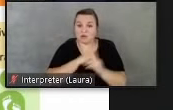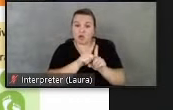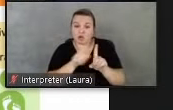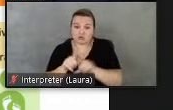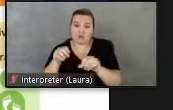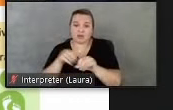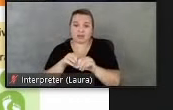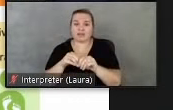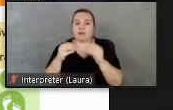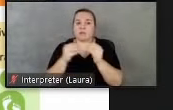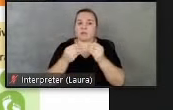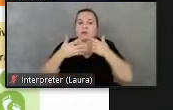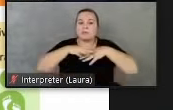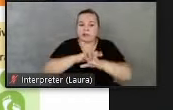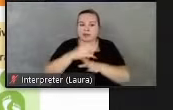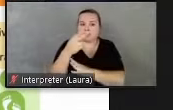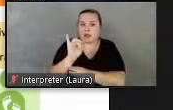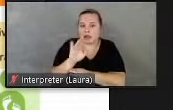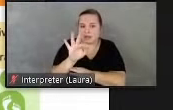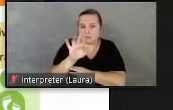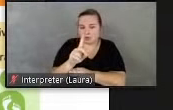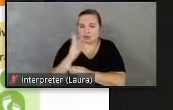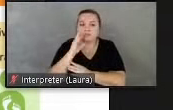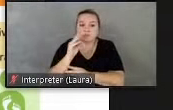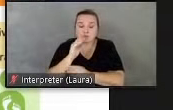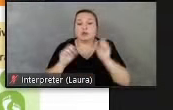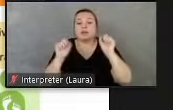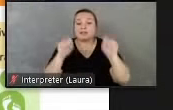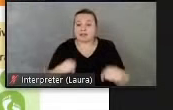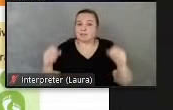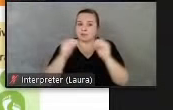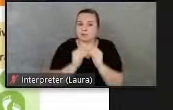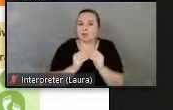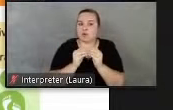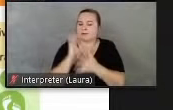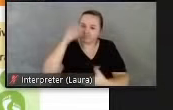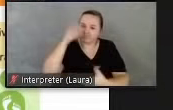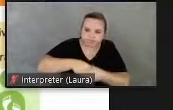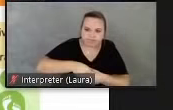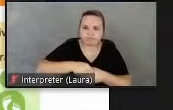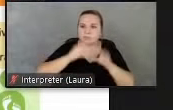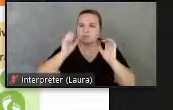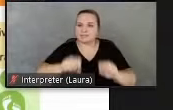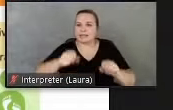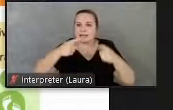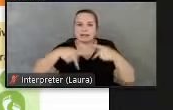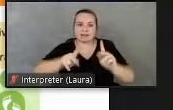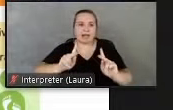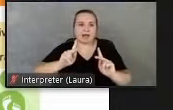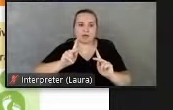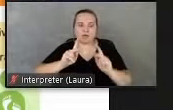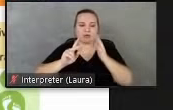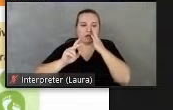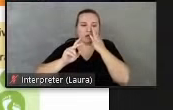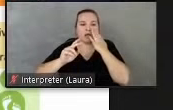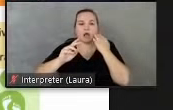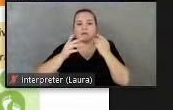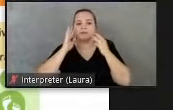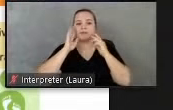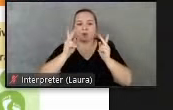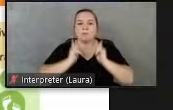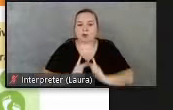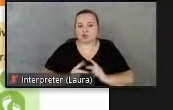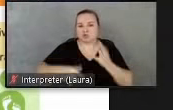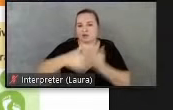blended hybrid experience can be more engaging. It can allow, again, a level for personalization. So